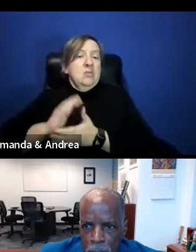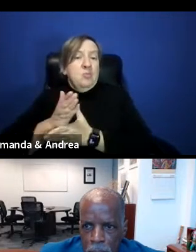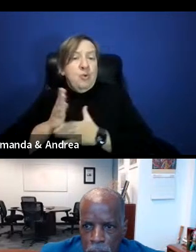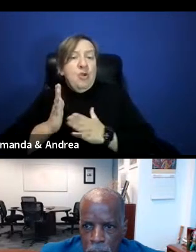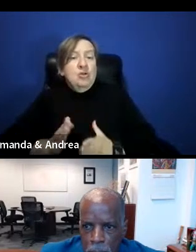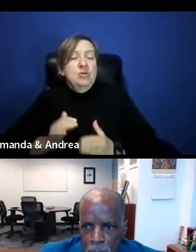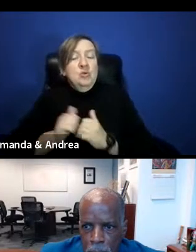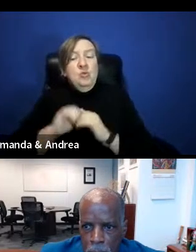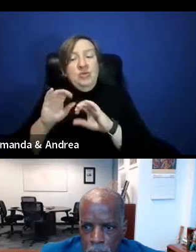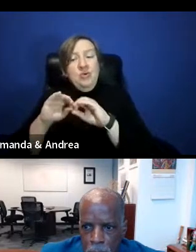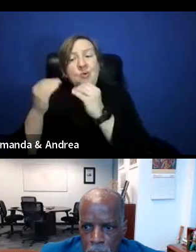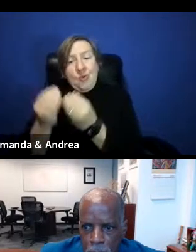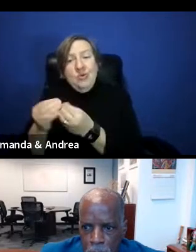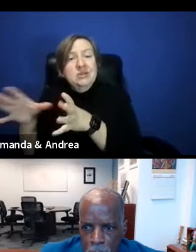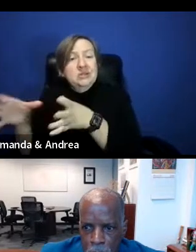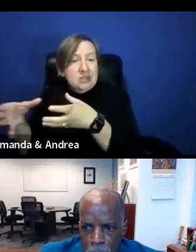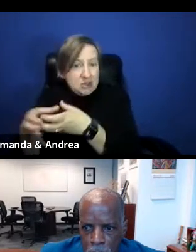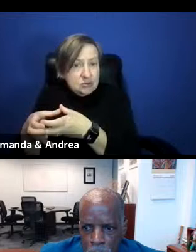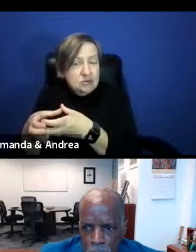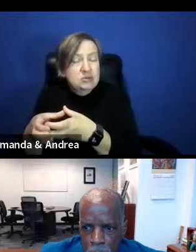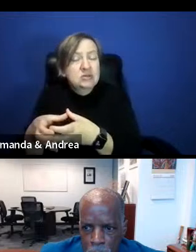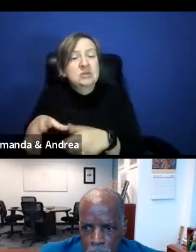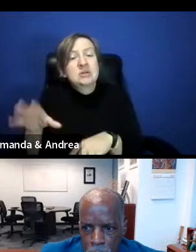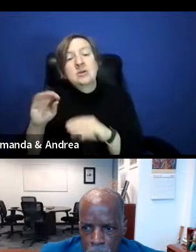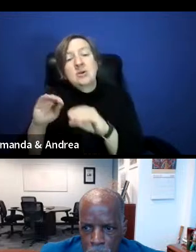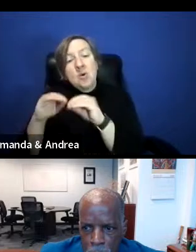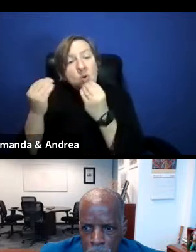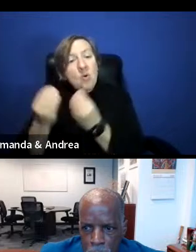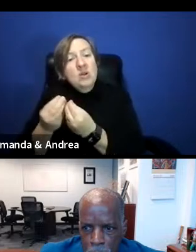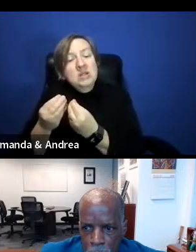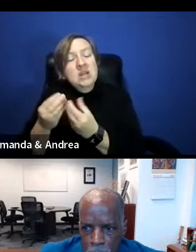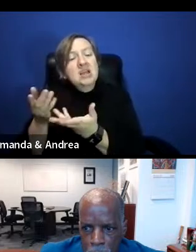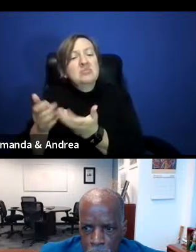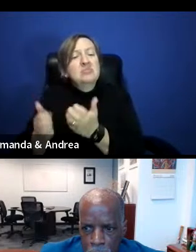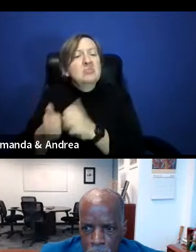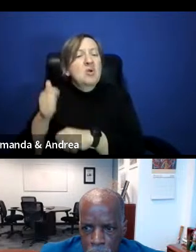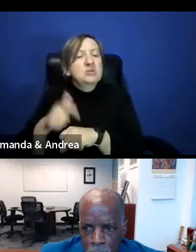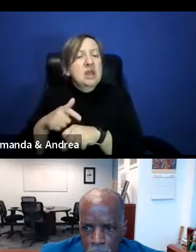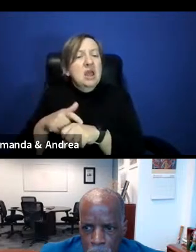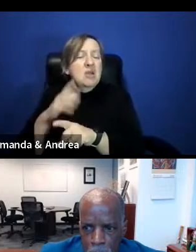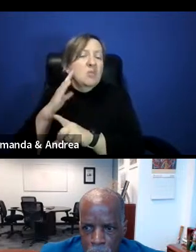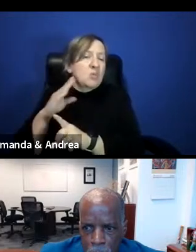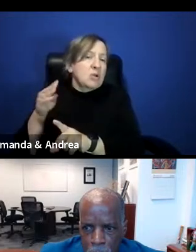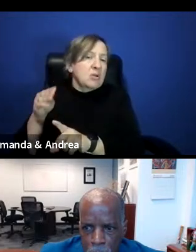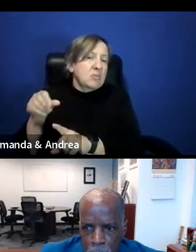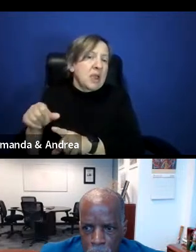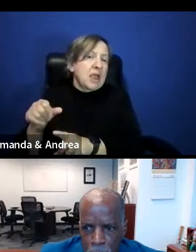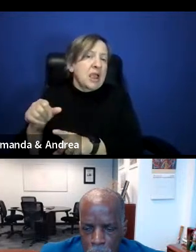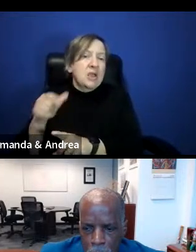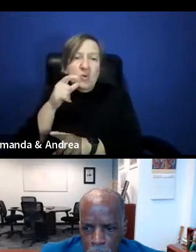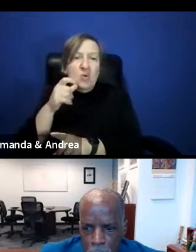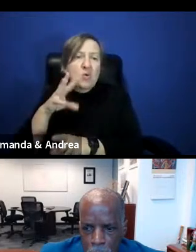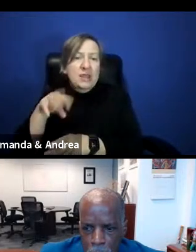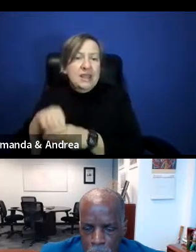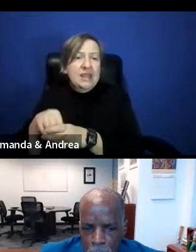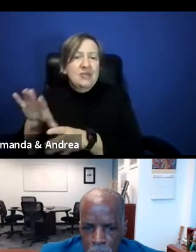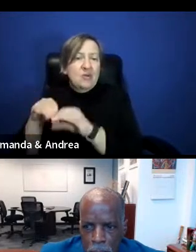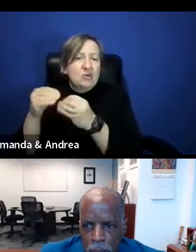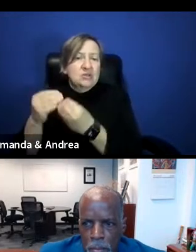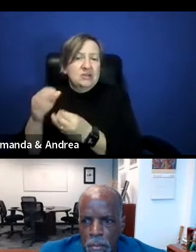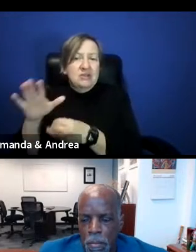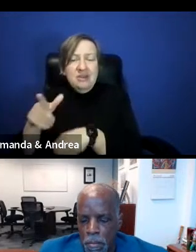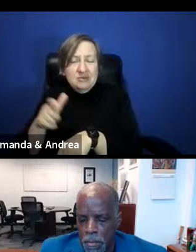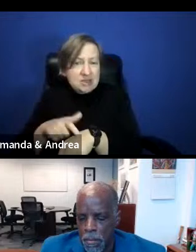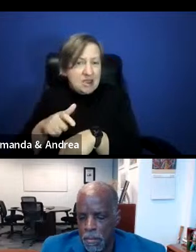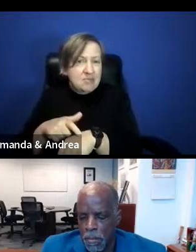with organizations, and, organizations by and large compensate members of those organizations for their time. So whether